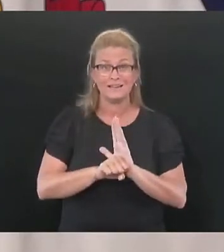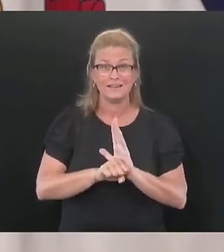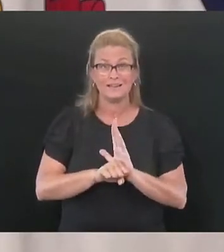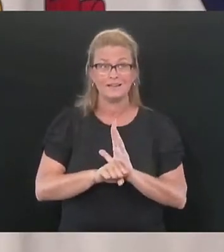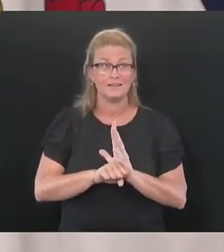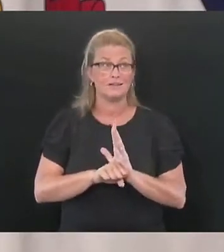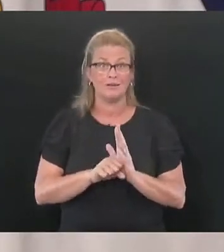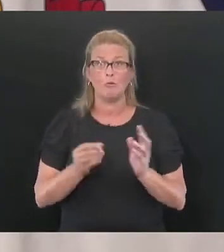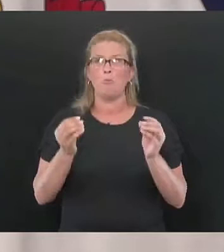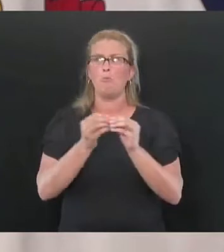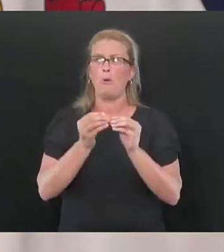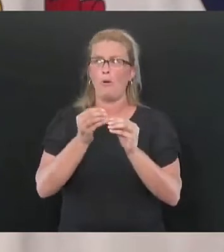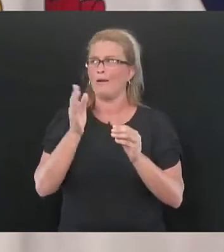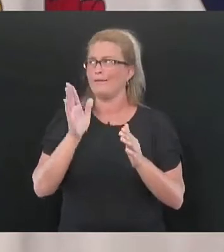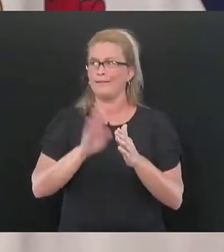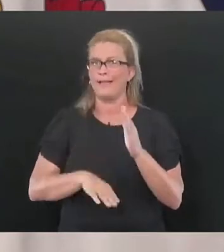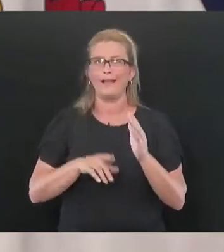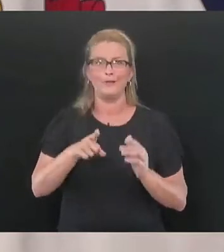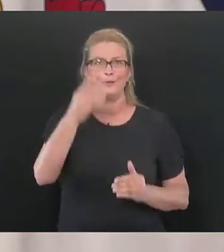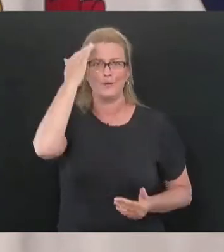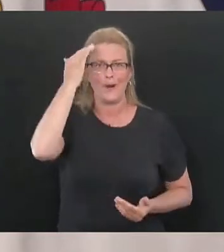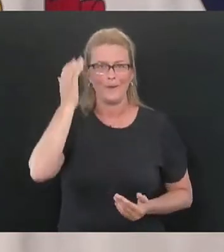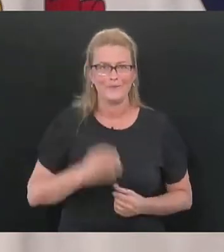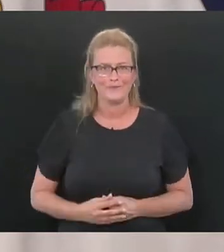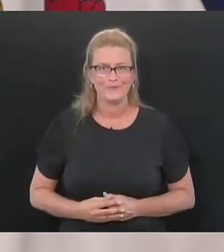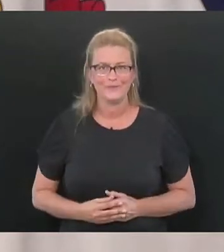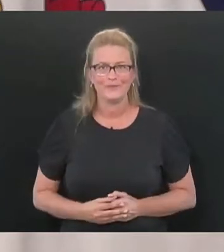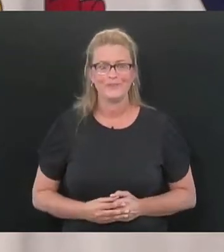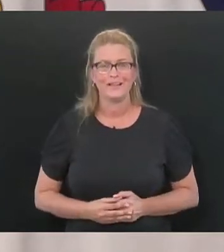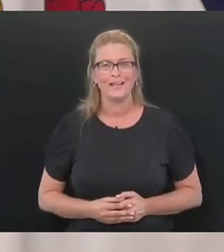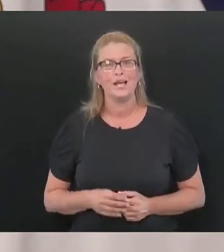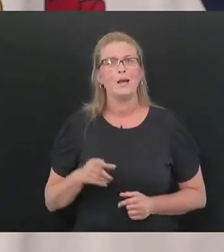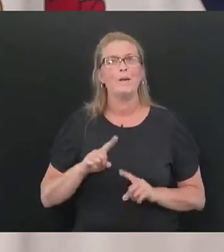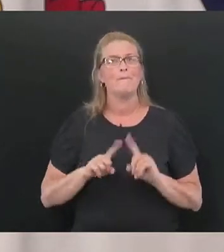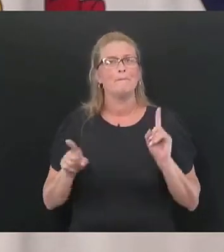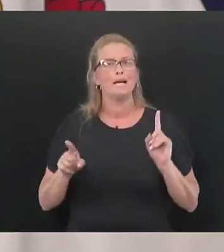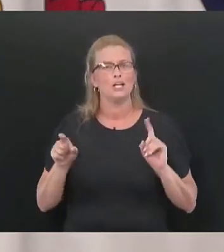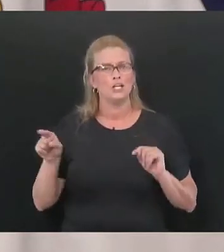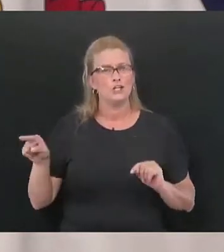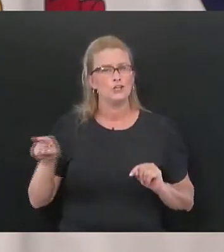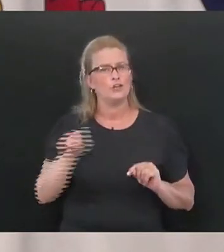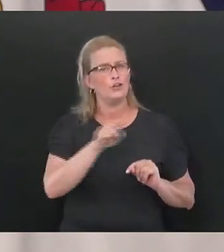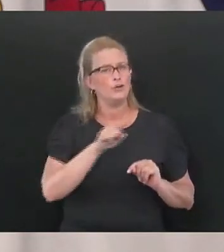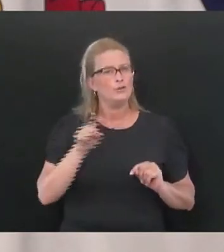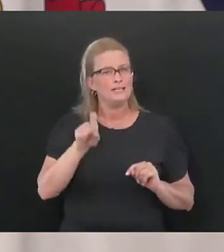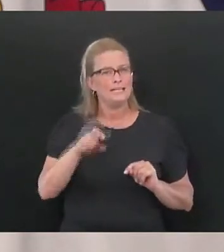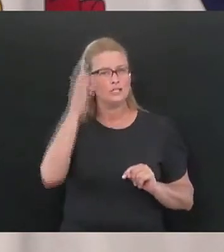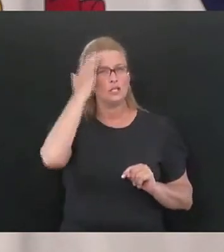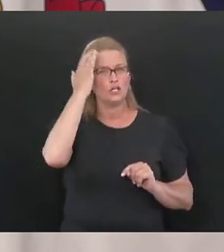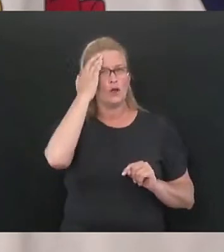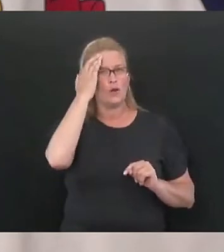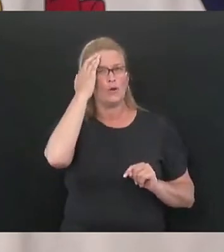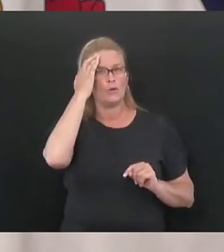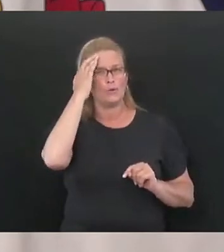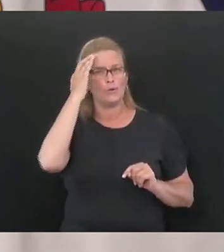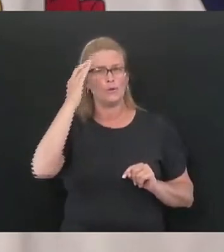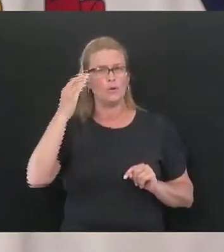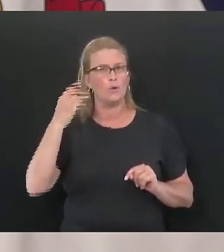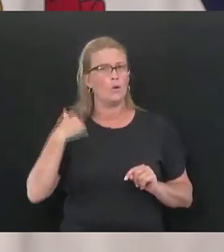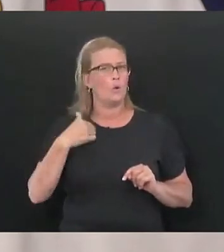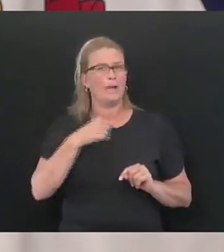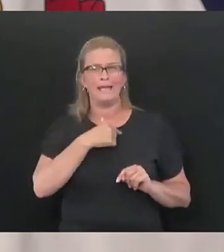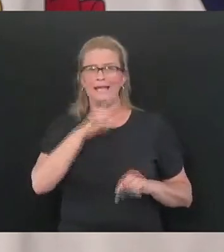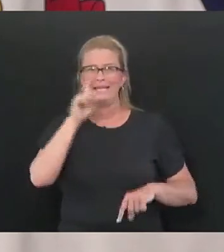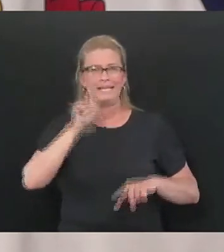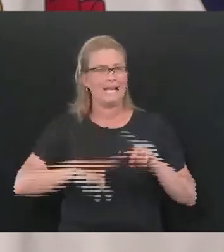good sense. I want us to know that we cannot tear each other